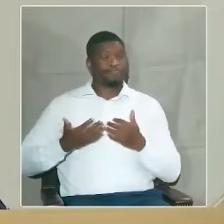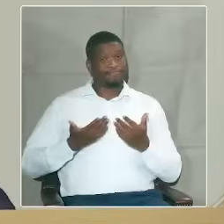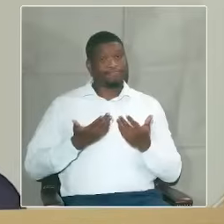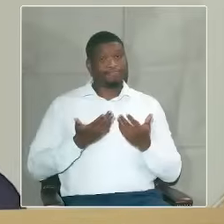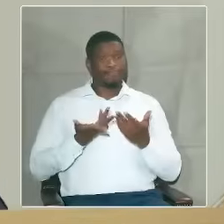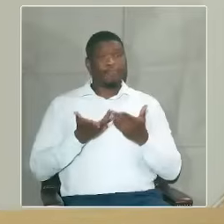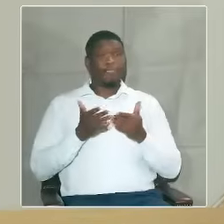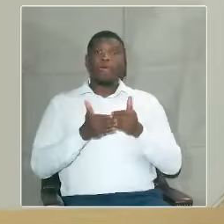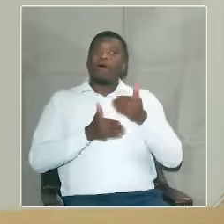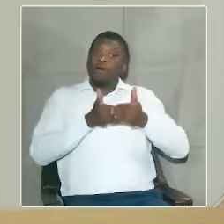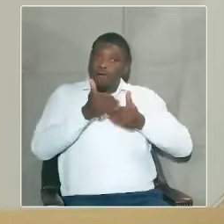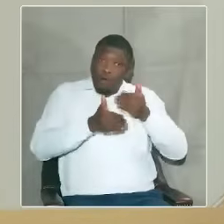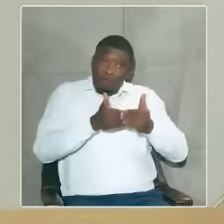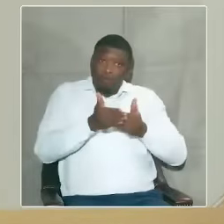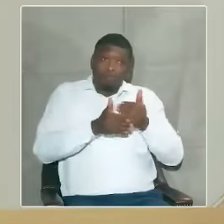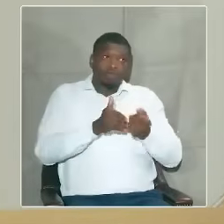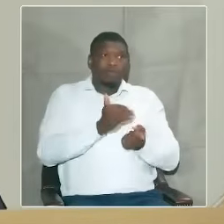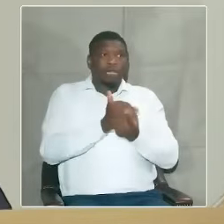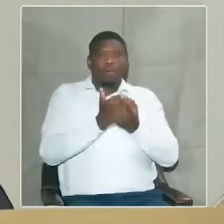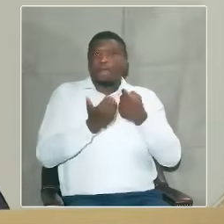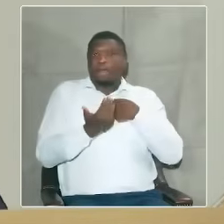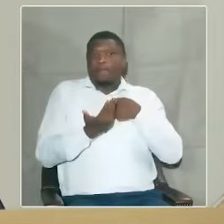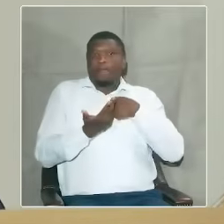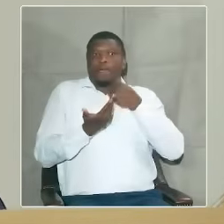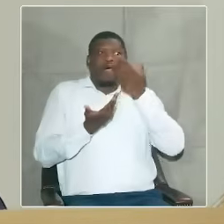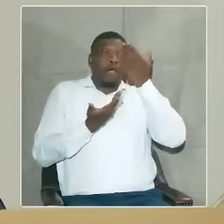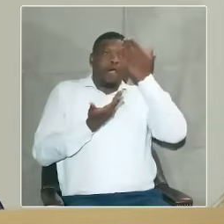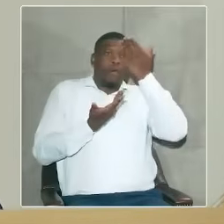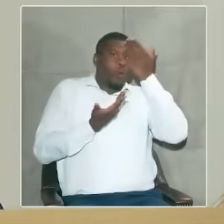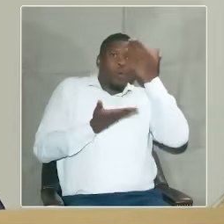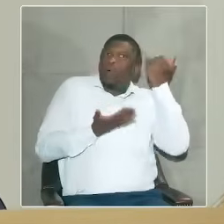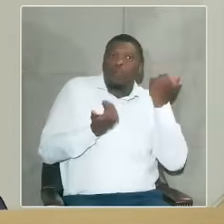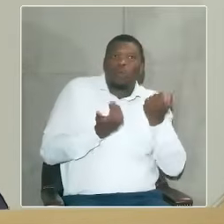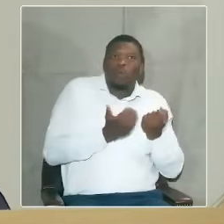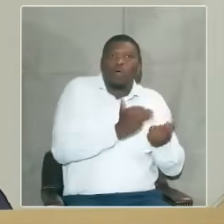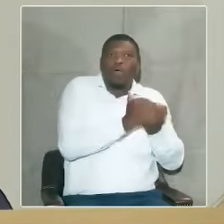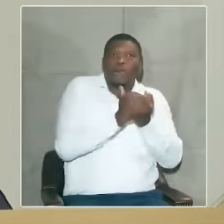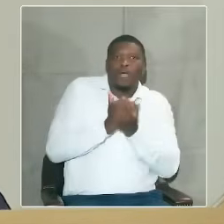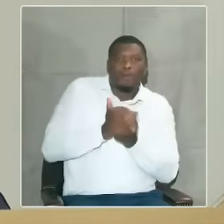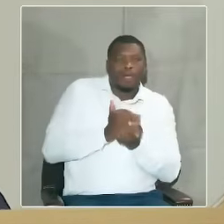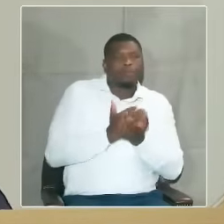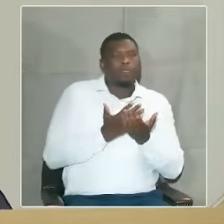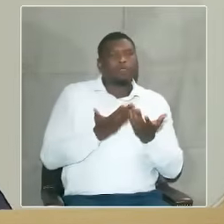And by that time, of course, I'm not aware of that